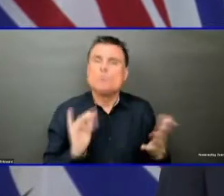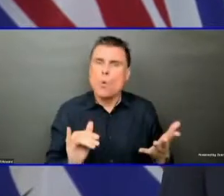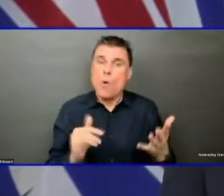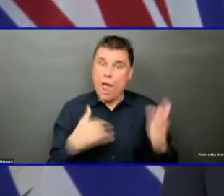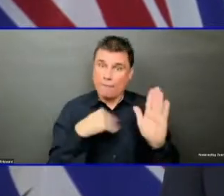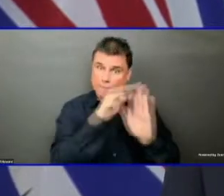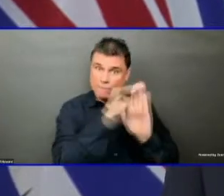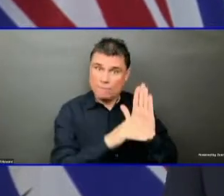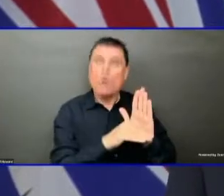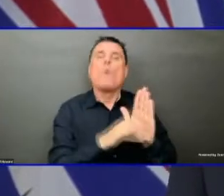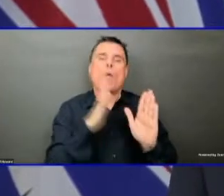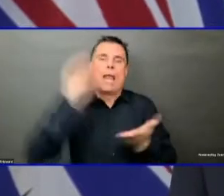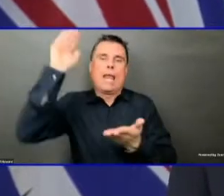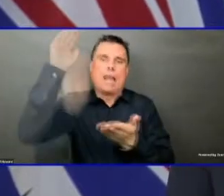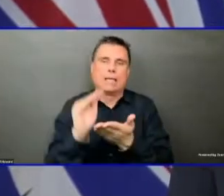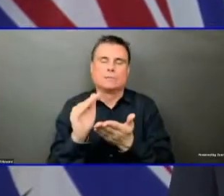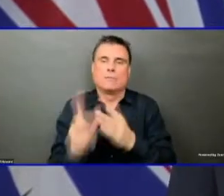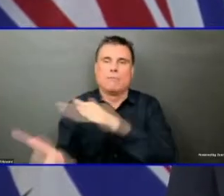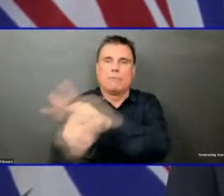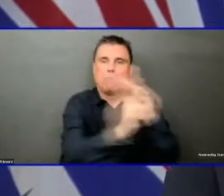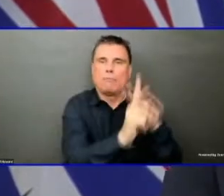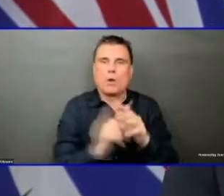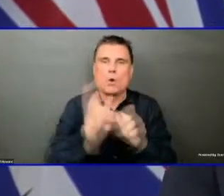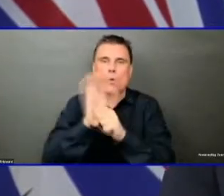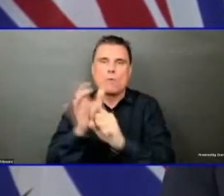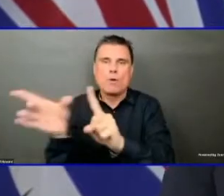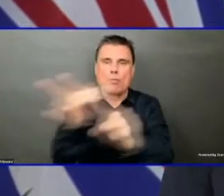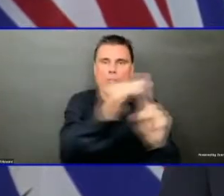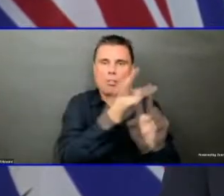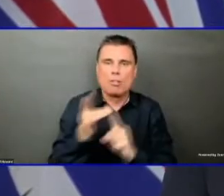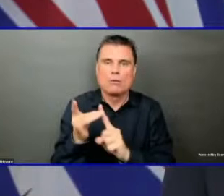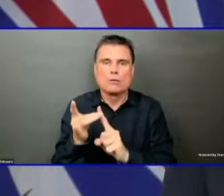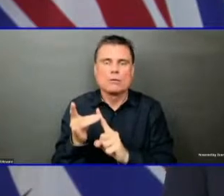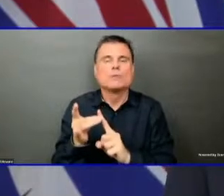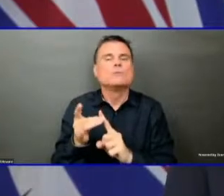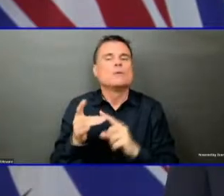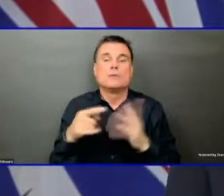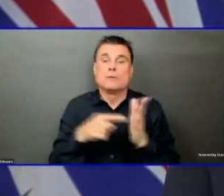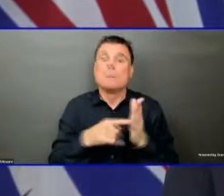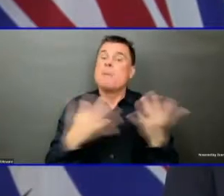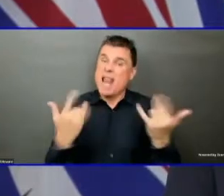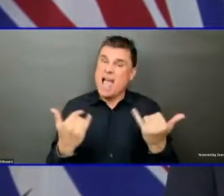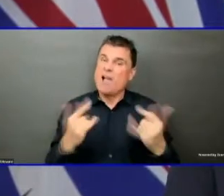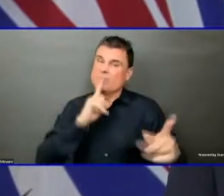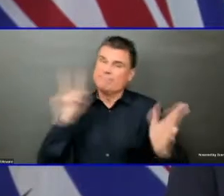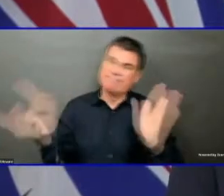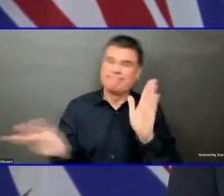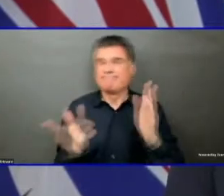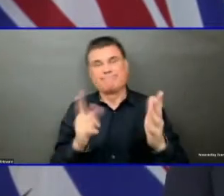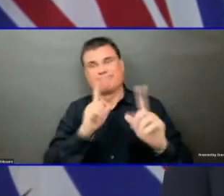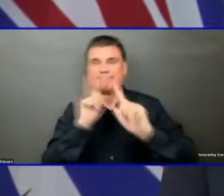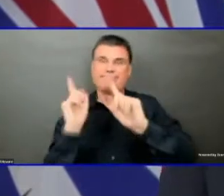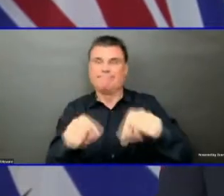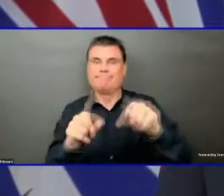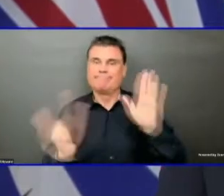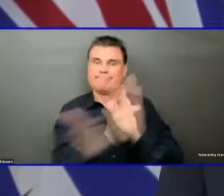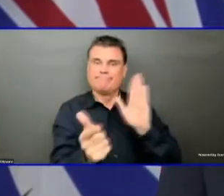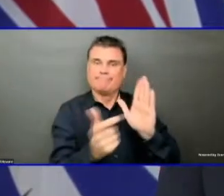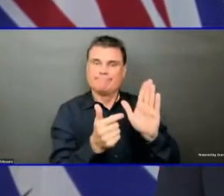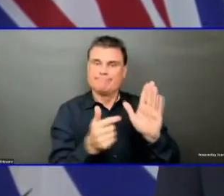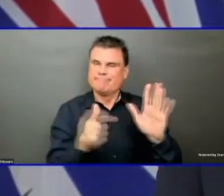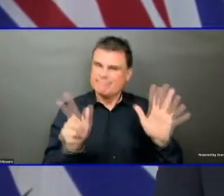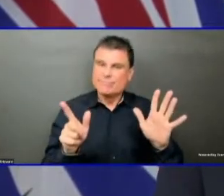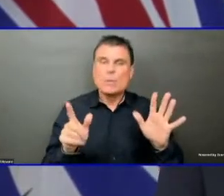take broader action with respect to the entire industry. So I'm very, very appreciative, and I want to salute in particular the work of Mayor